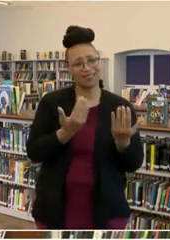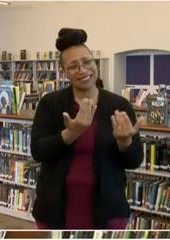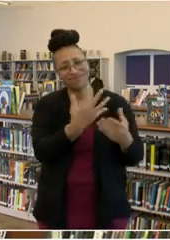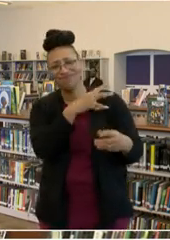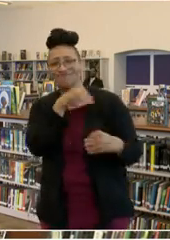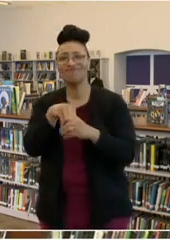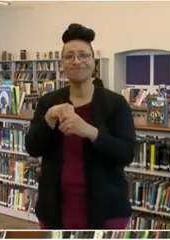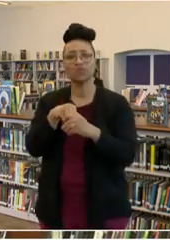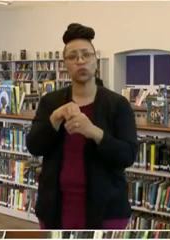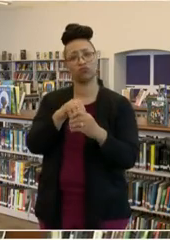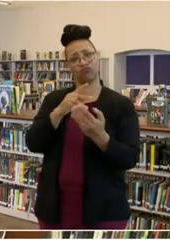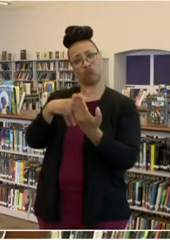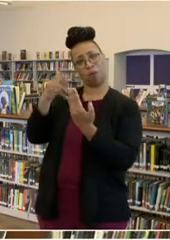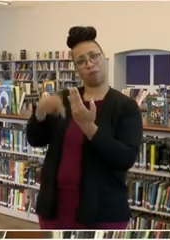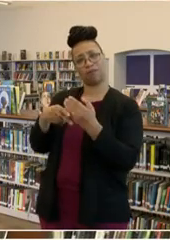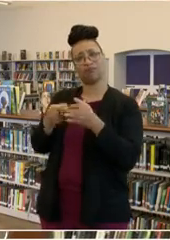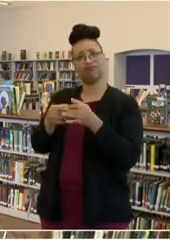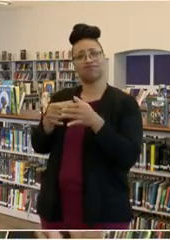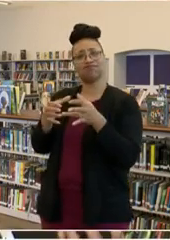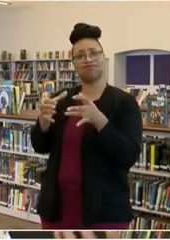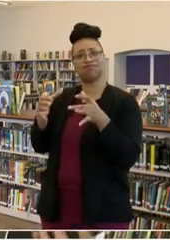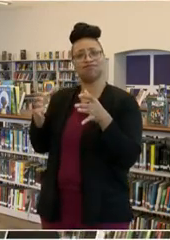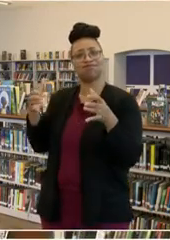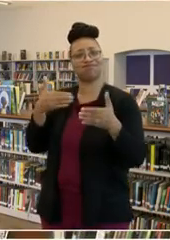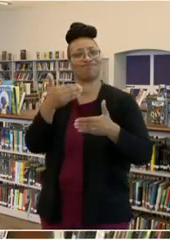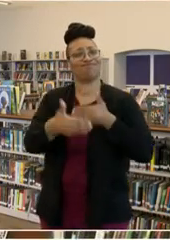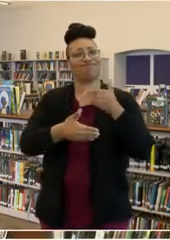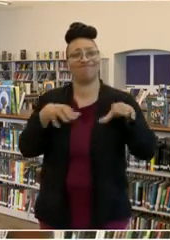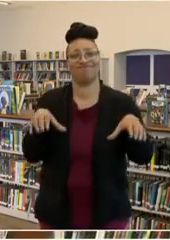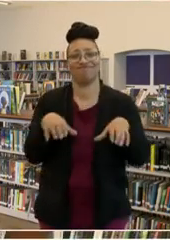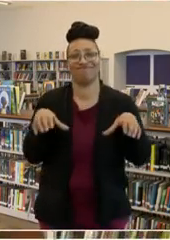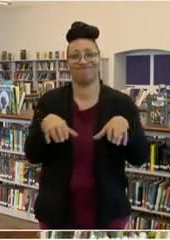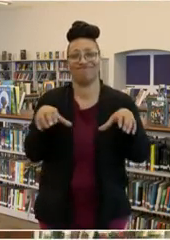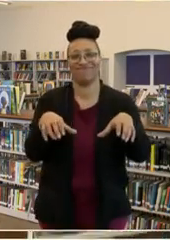Superintendent for Education, Dr. Christina Grant.